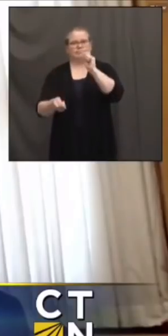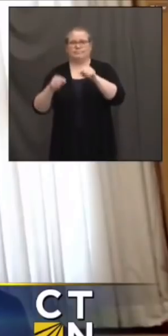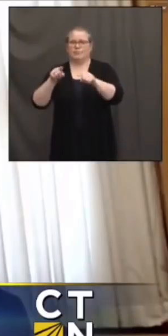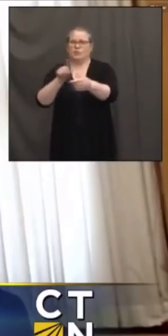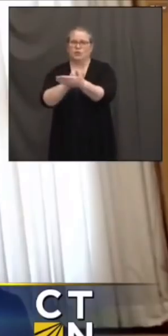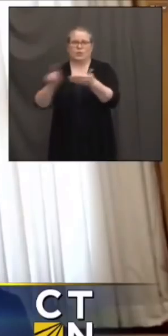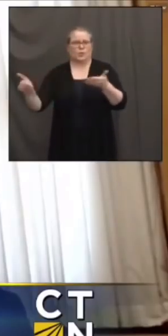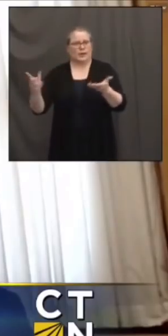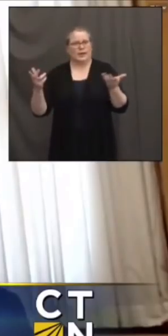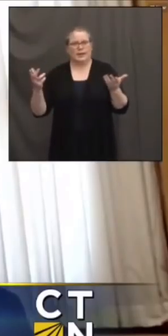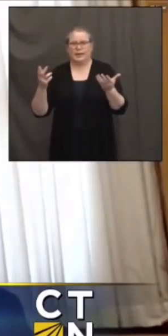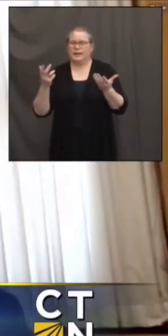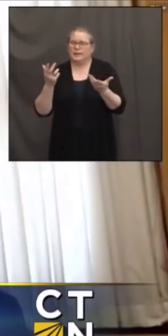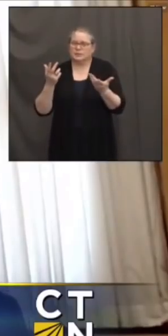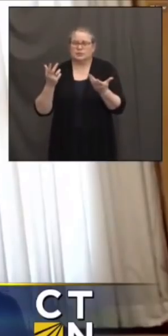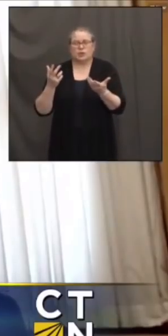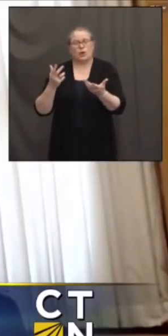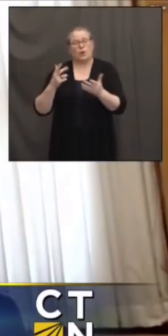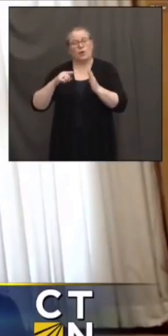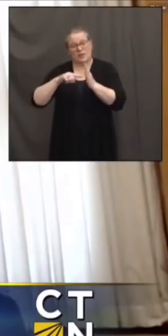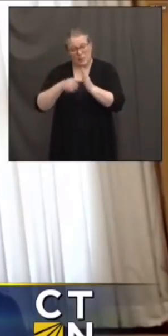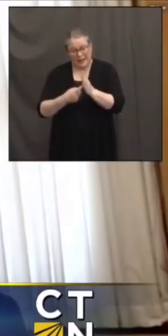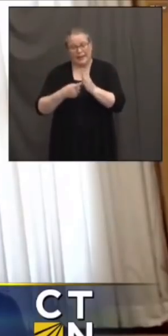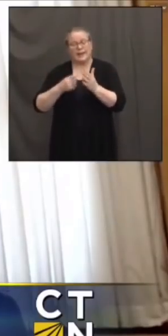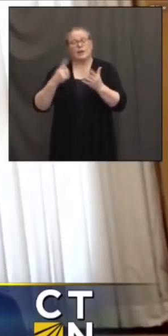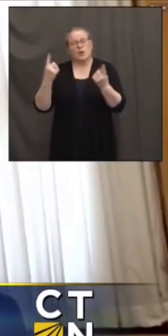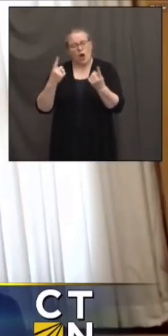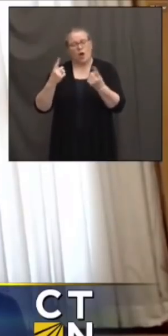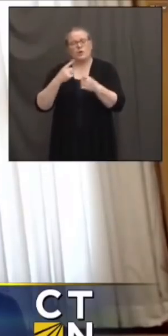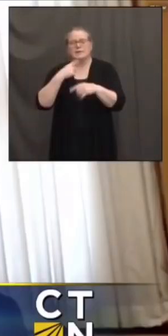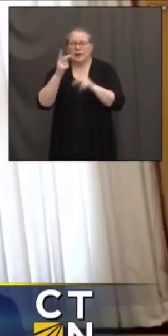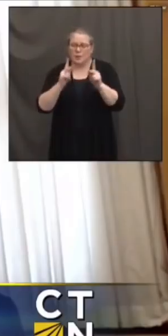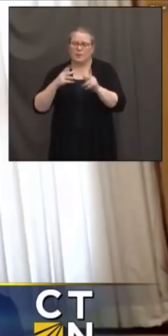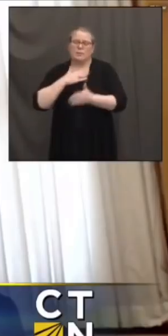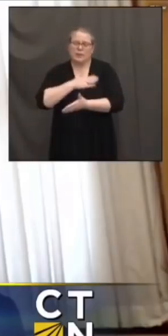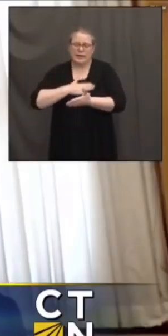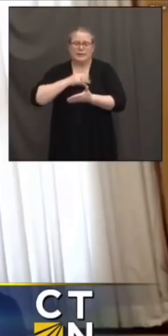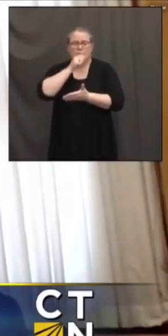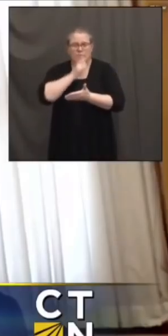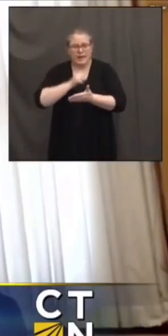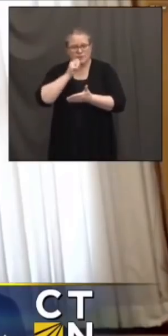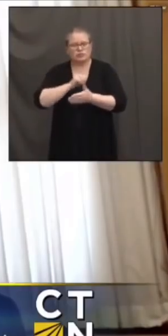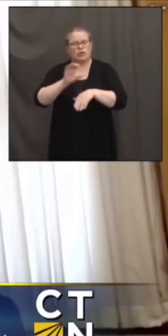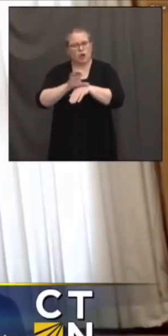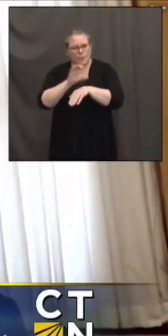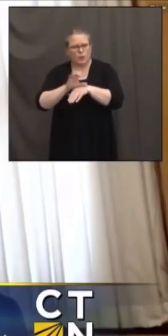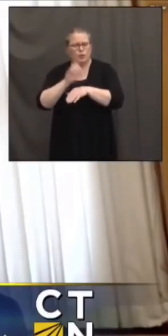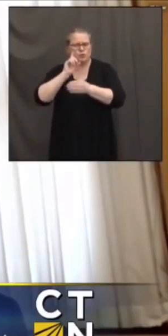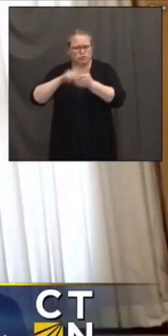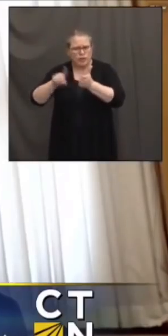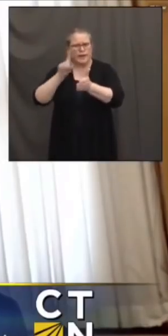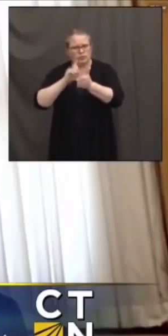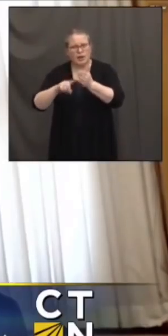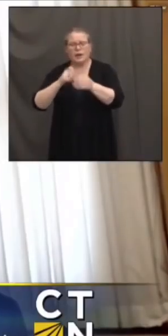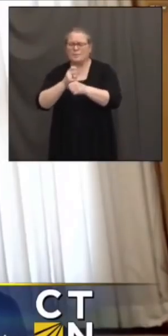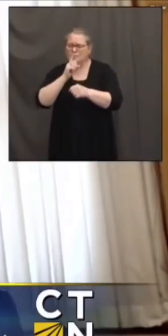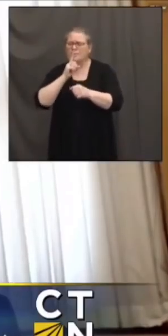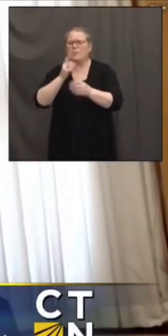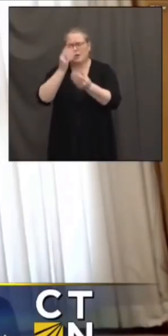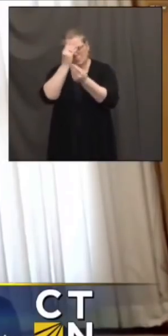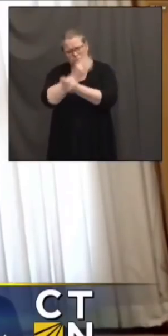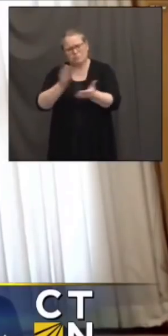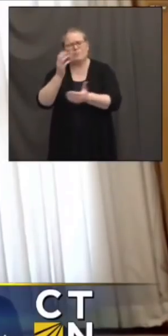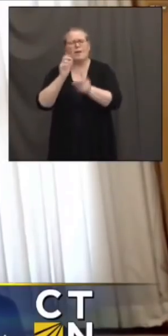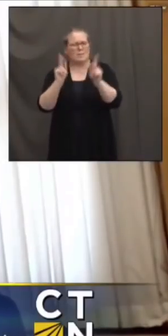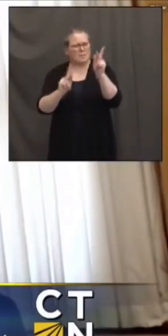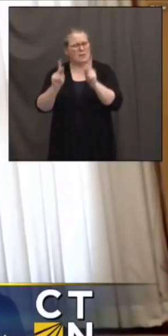So as we always say at the beginning of a new phase, please just be patient, keep checking back in, but rest assured that, everybody's going to be able to get access to